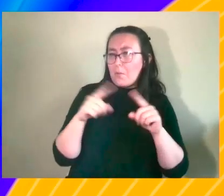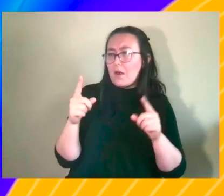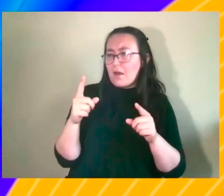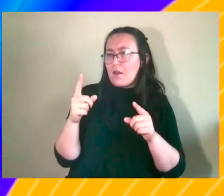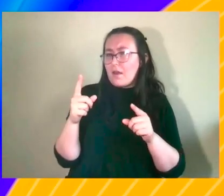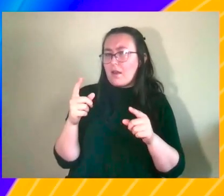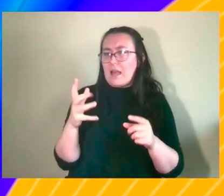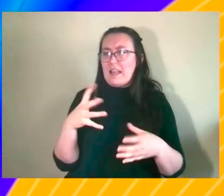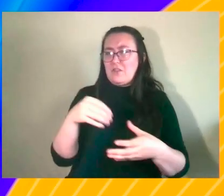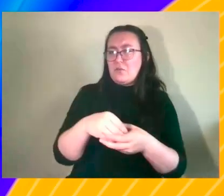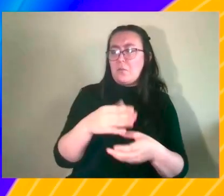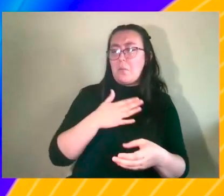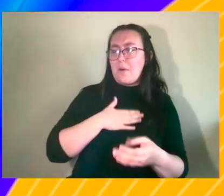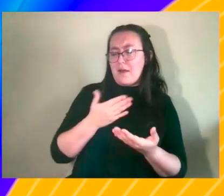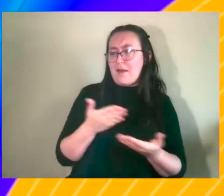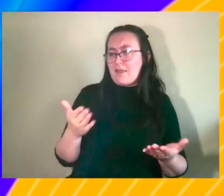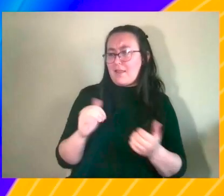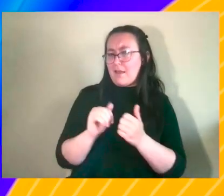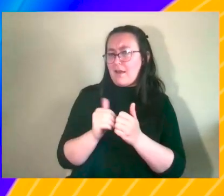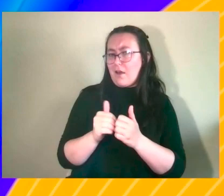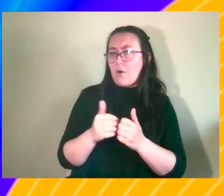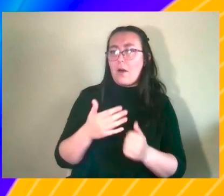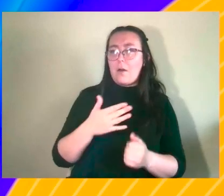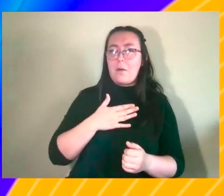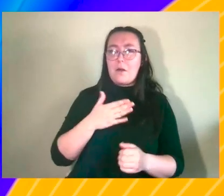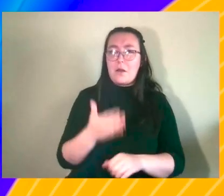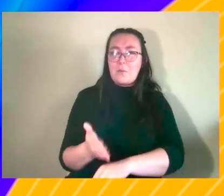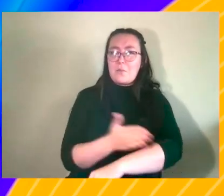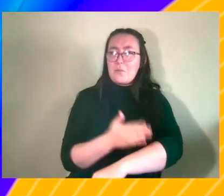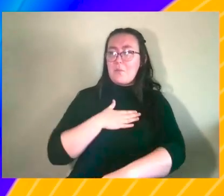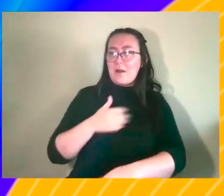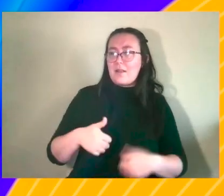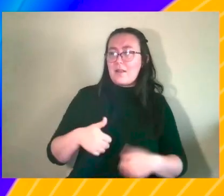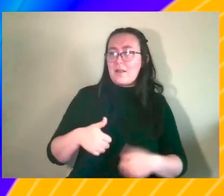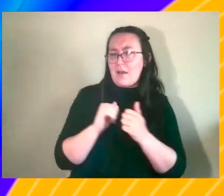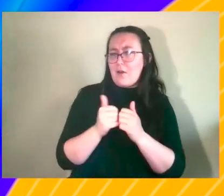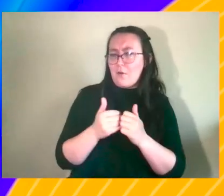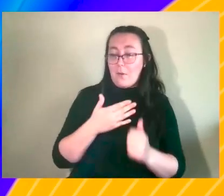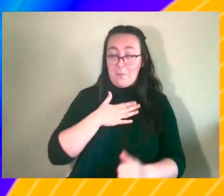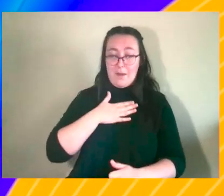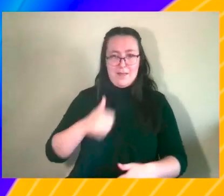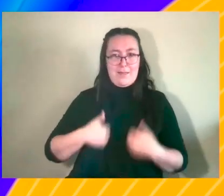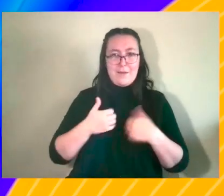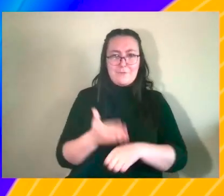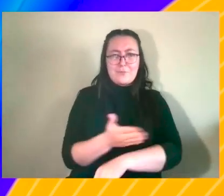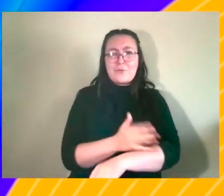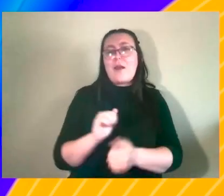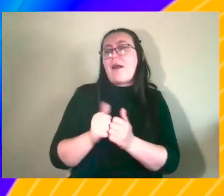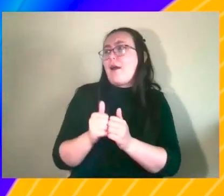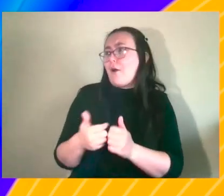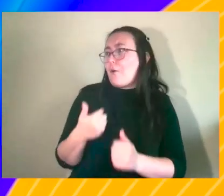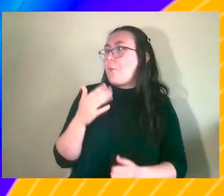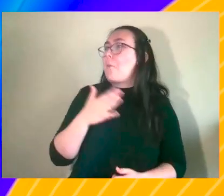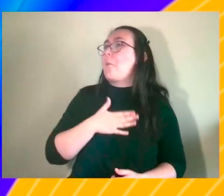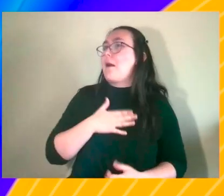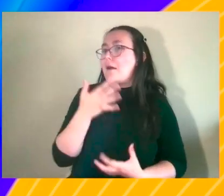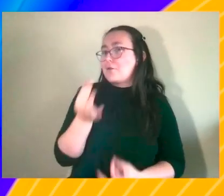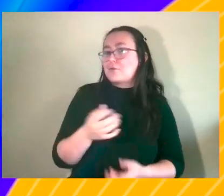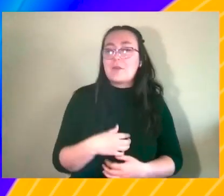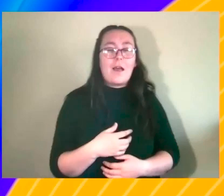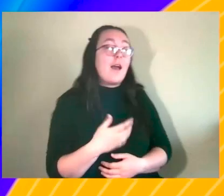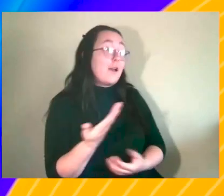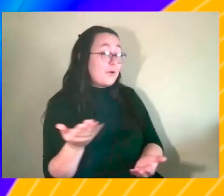going to make my life better? Because that's all I care about. How's my life going to get better, Harry? Of course. That's why we're here, to please you. Thank you. Perfect.